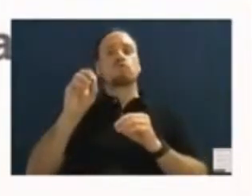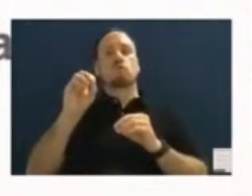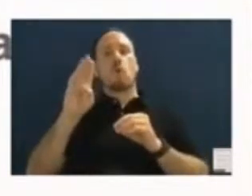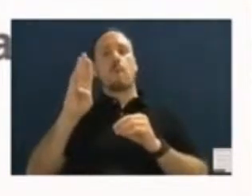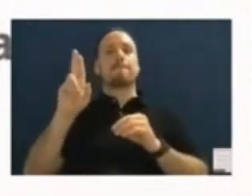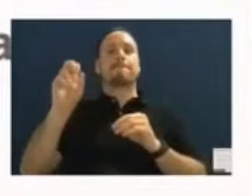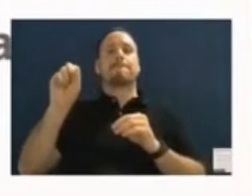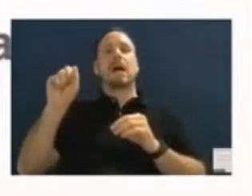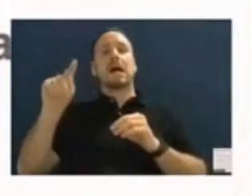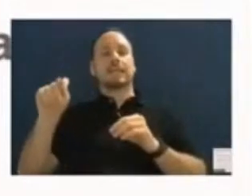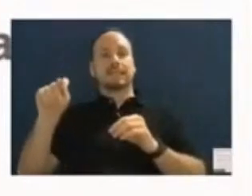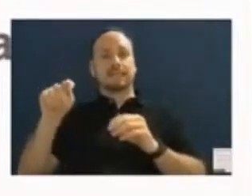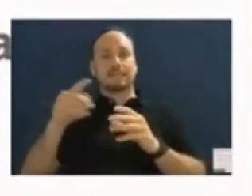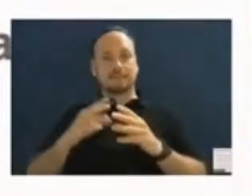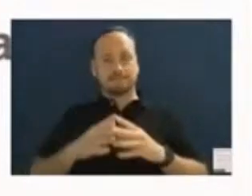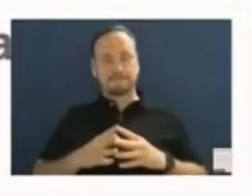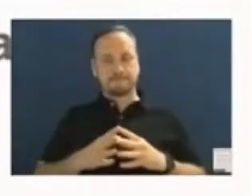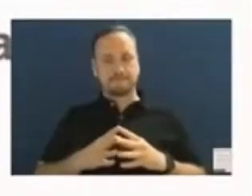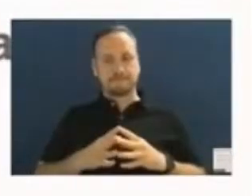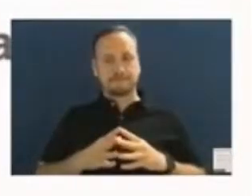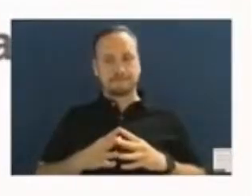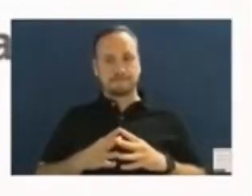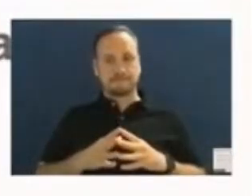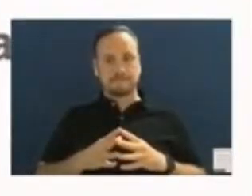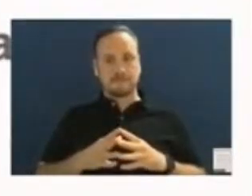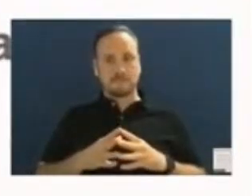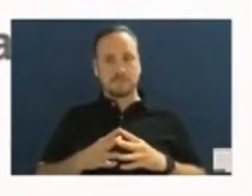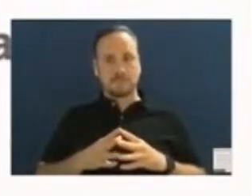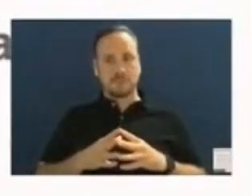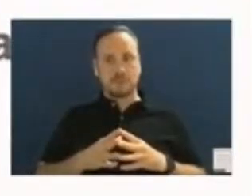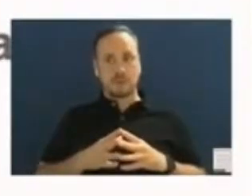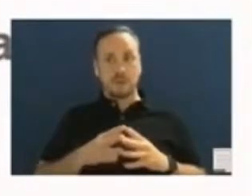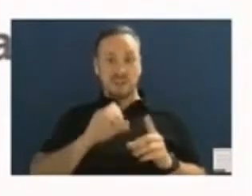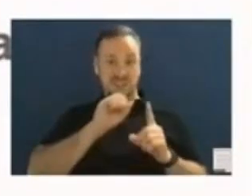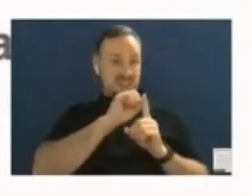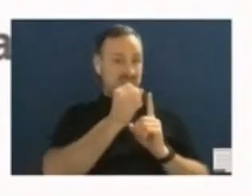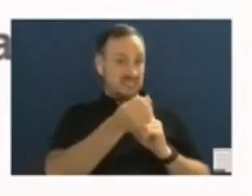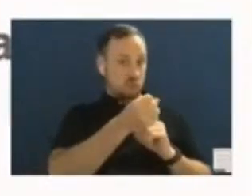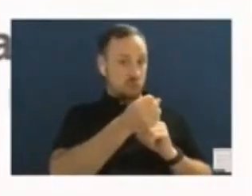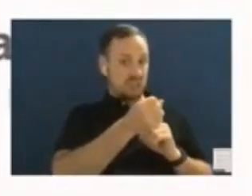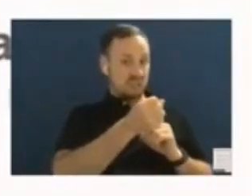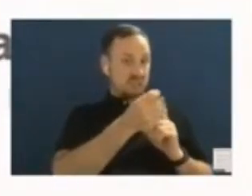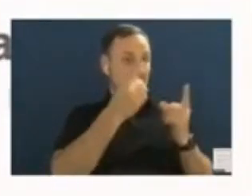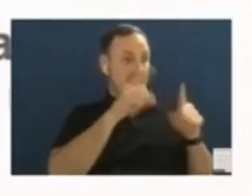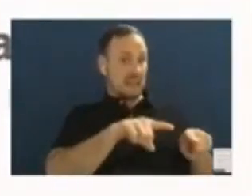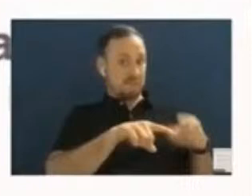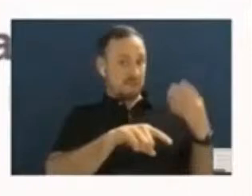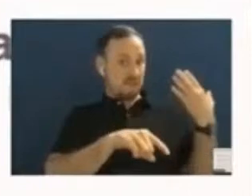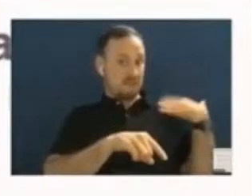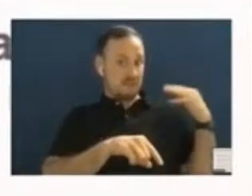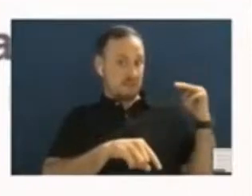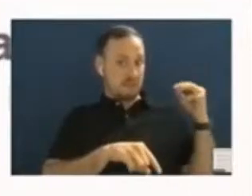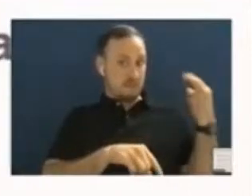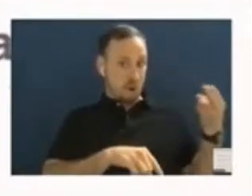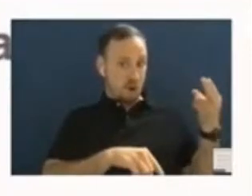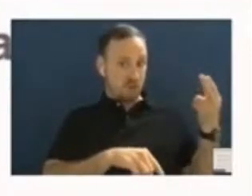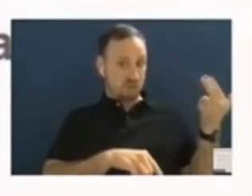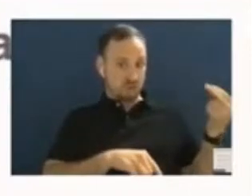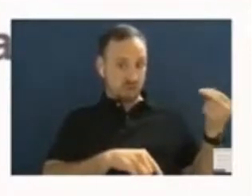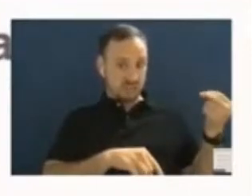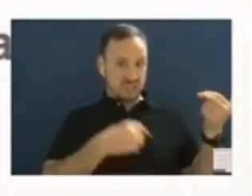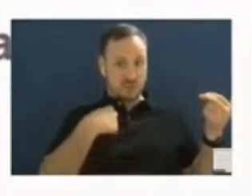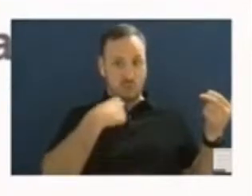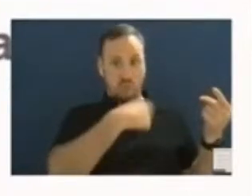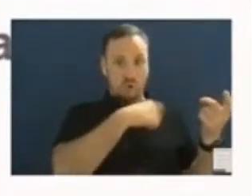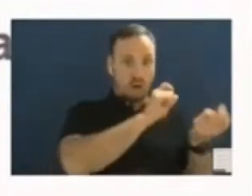believe as a system that we did pretty well post-March 13th in terms of pivoting our large school system almost 180 degrees in the direction of remote learning